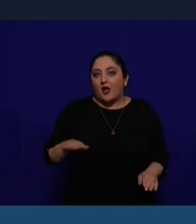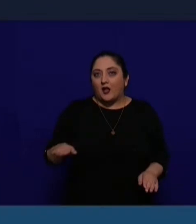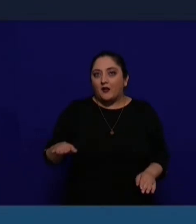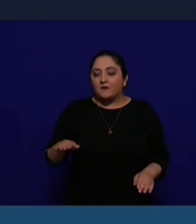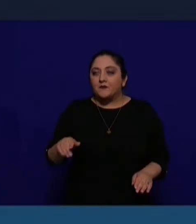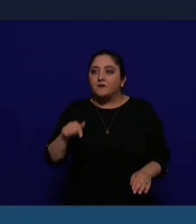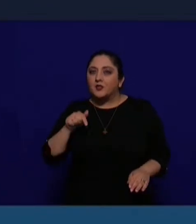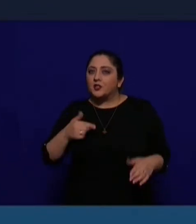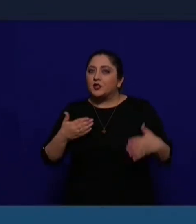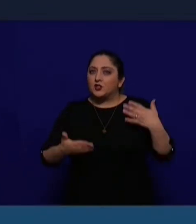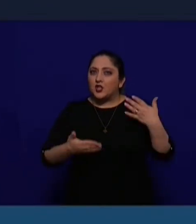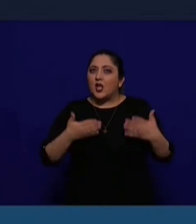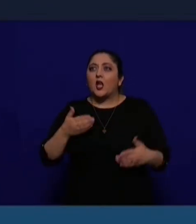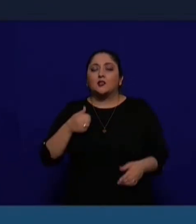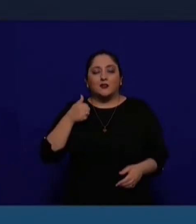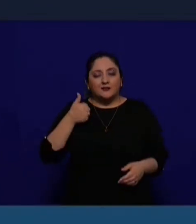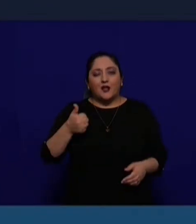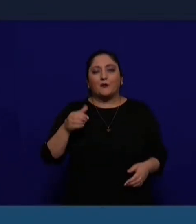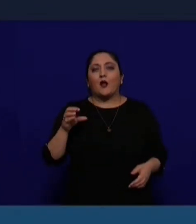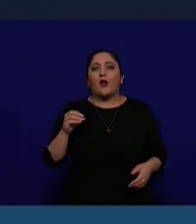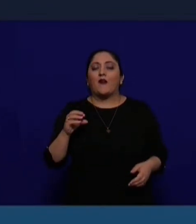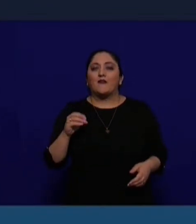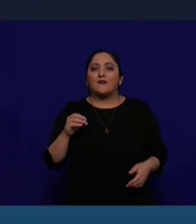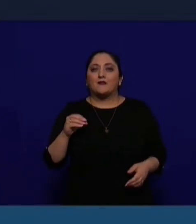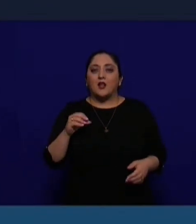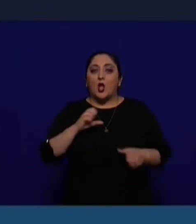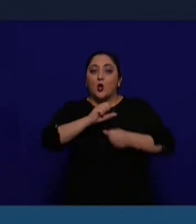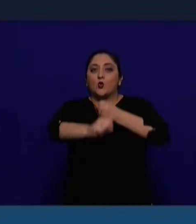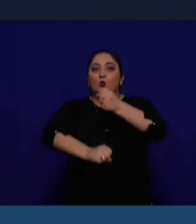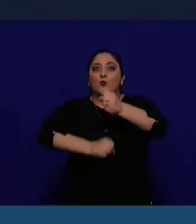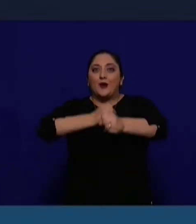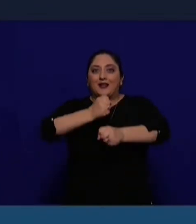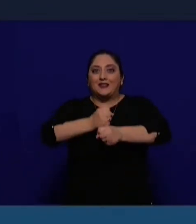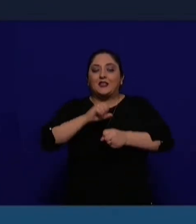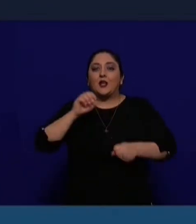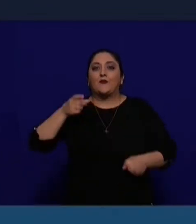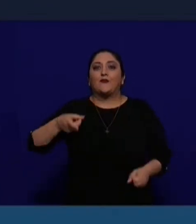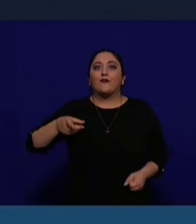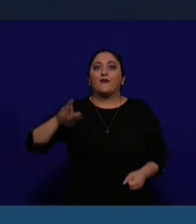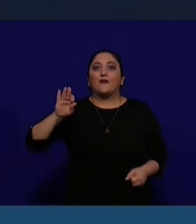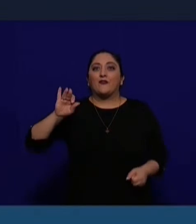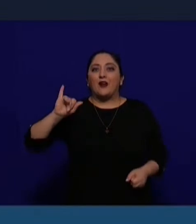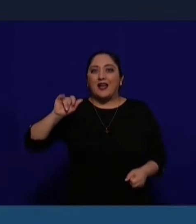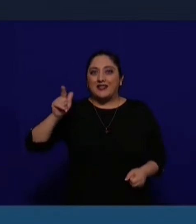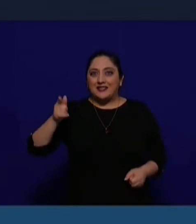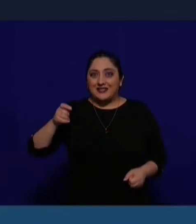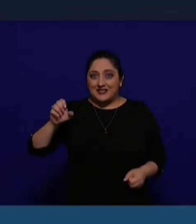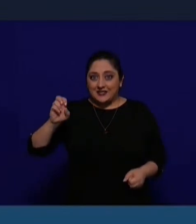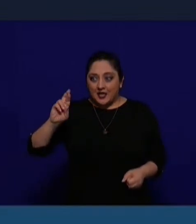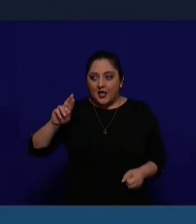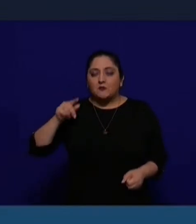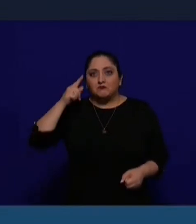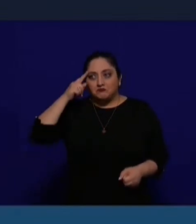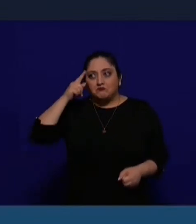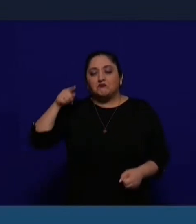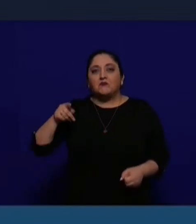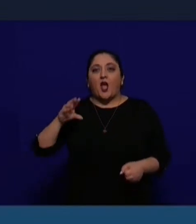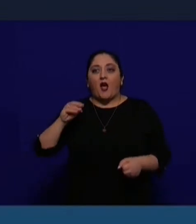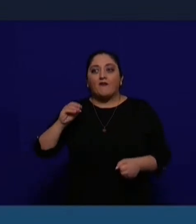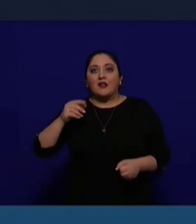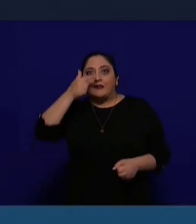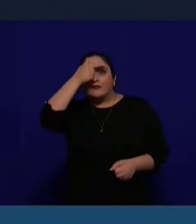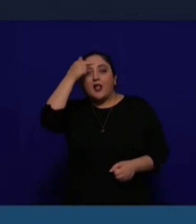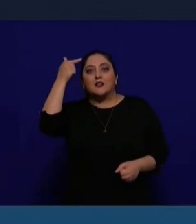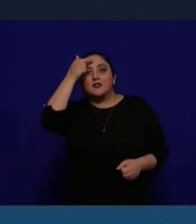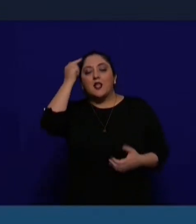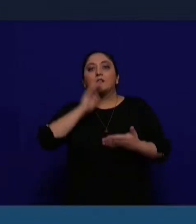ħaġa ħarġet tajba ħafna hija li l-kumpanija ta' Pfizer-BioNTech diġà għamlu diversi trials u